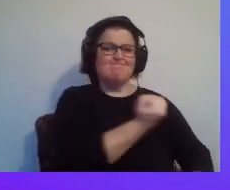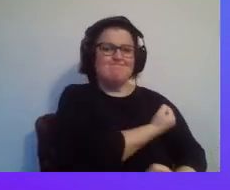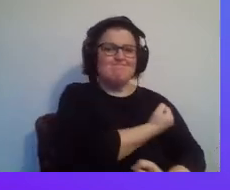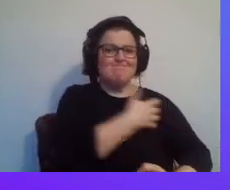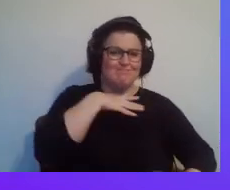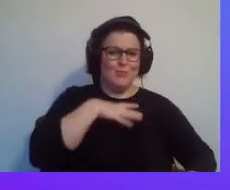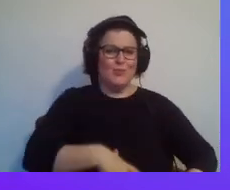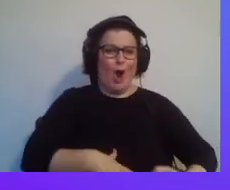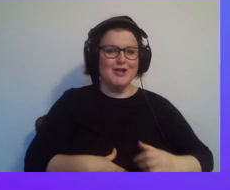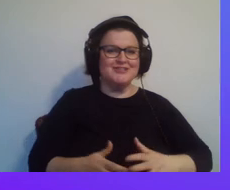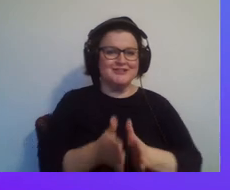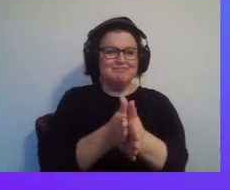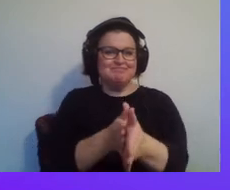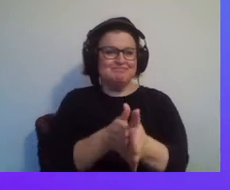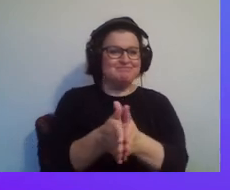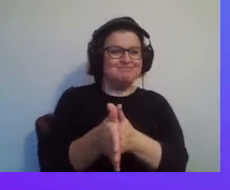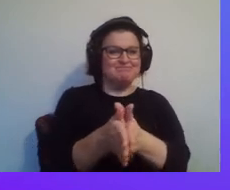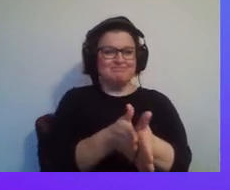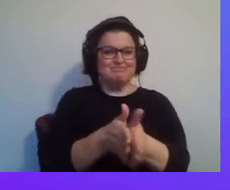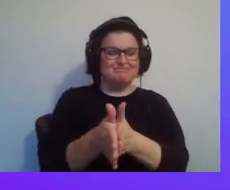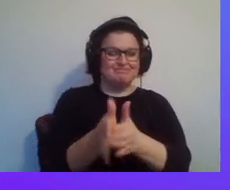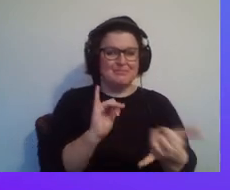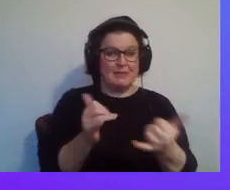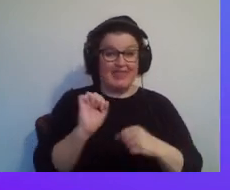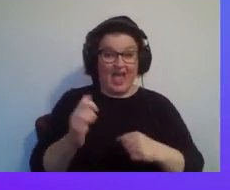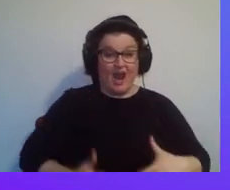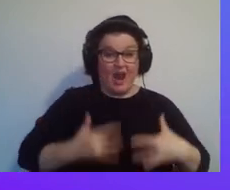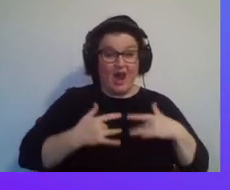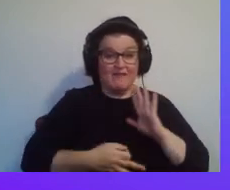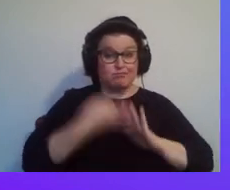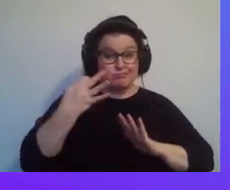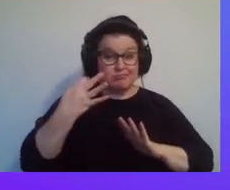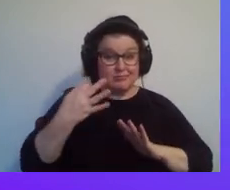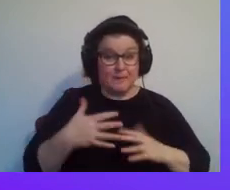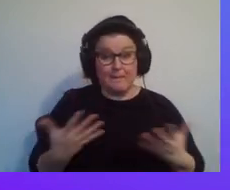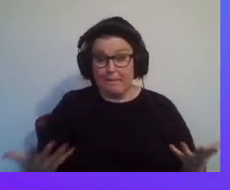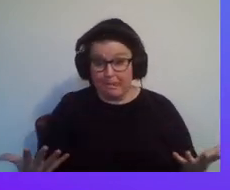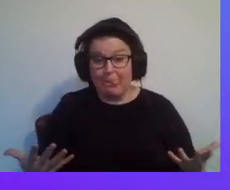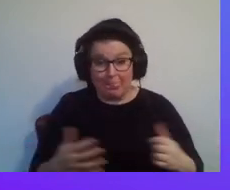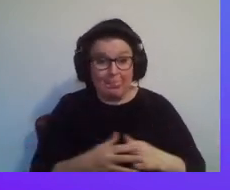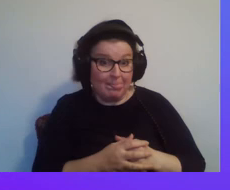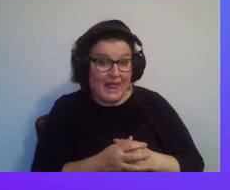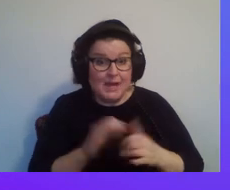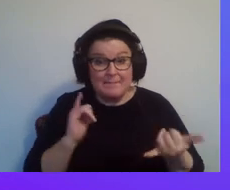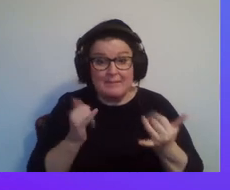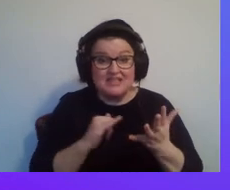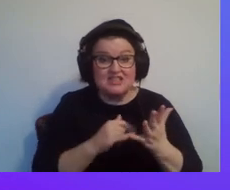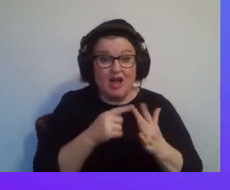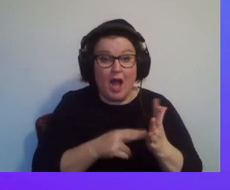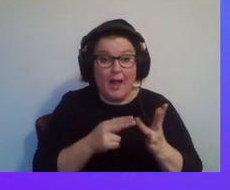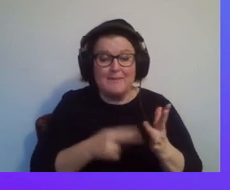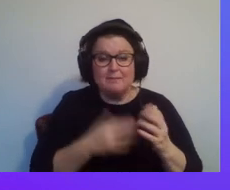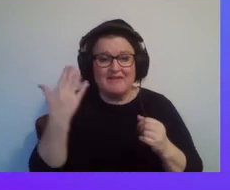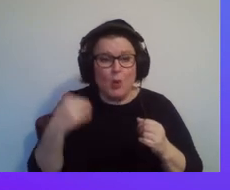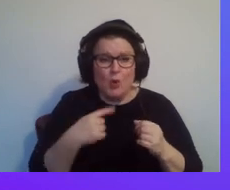the change can be monumental. But Simon, just please indulge me just one moment, because Kevin, you touched on a